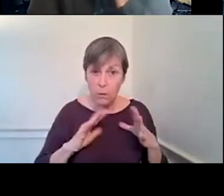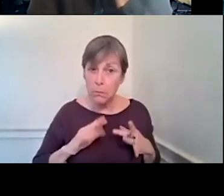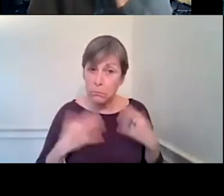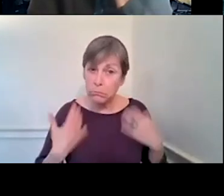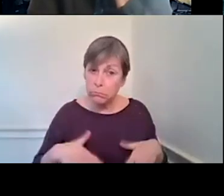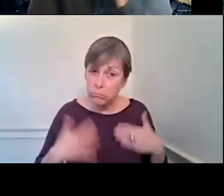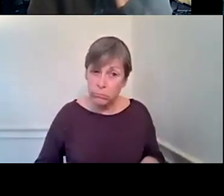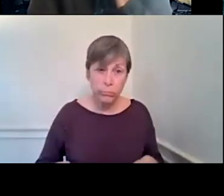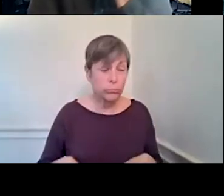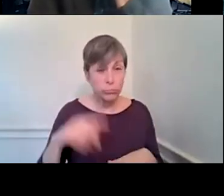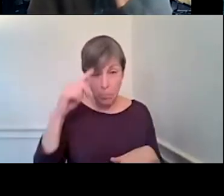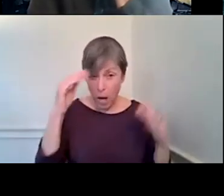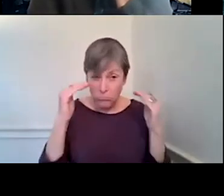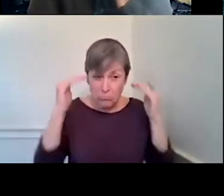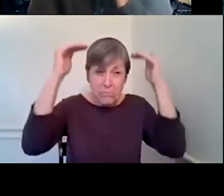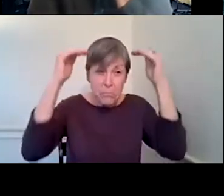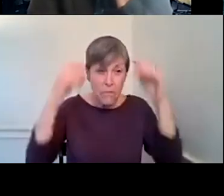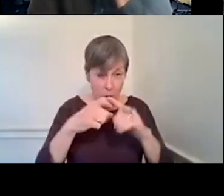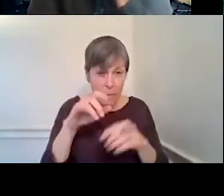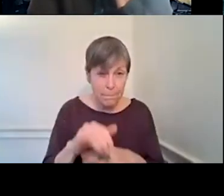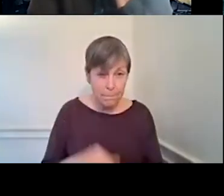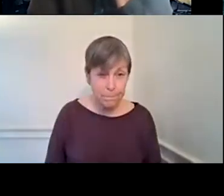and the intellectual strength that gives you. Okay.